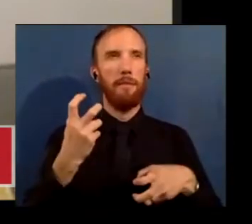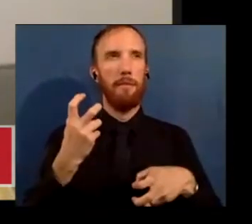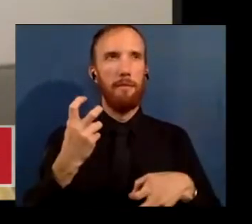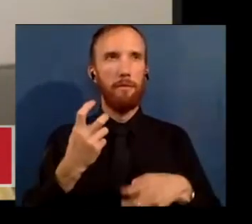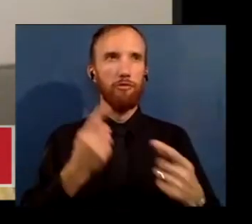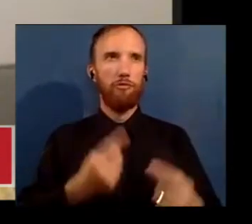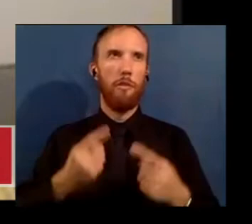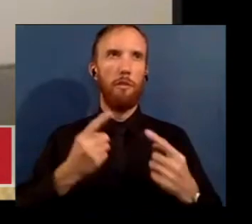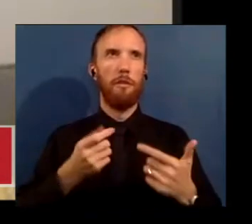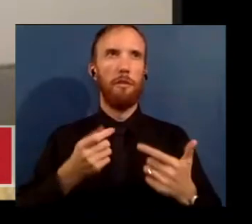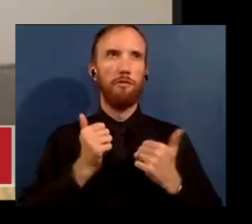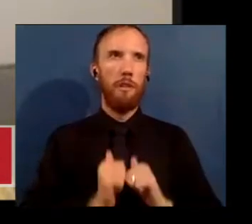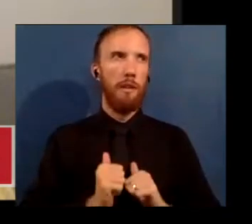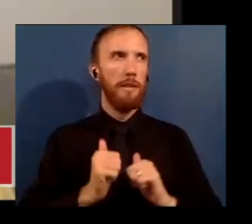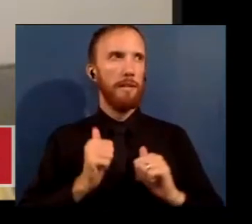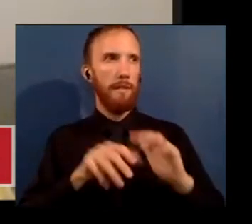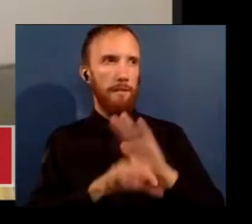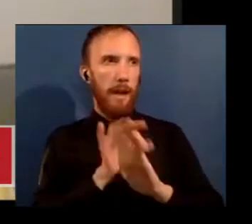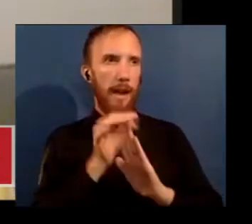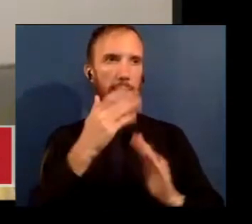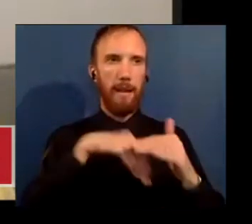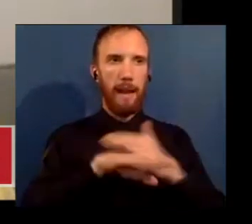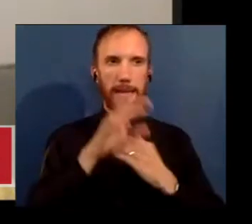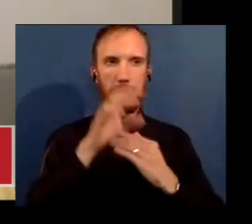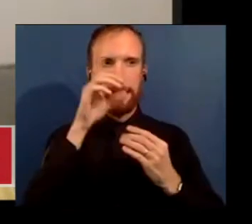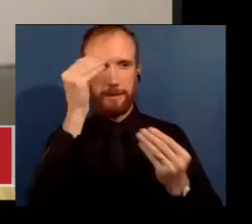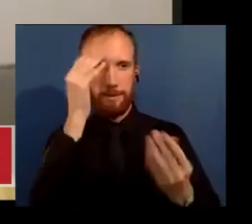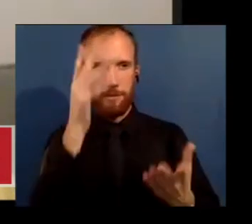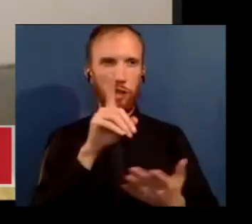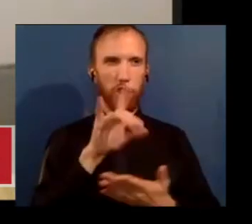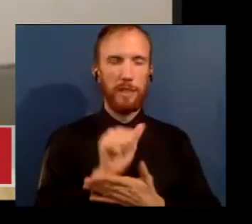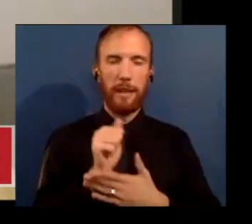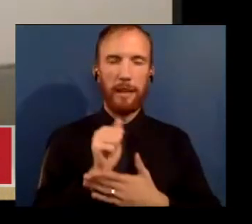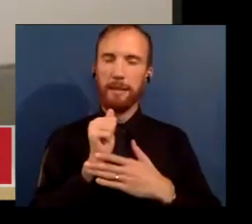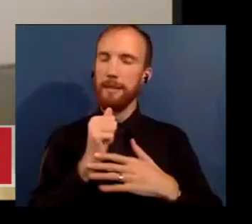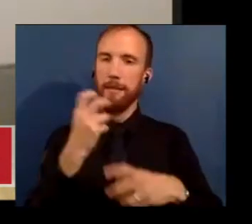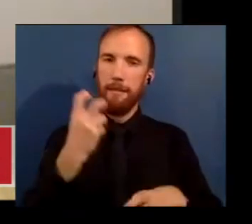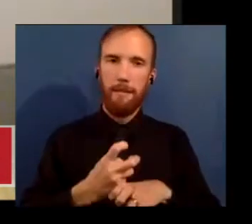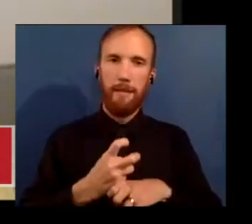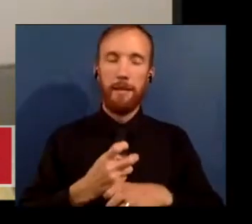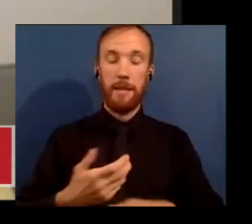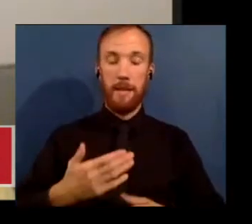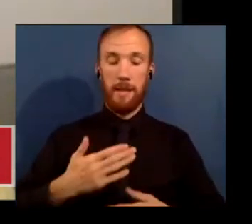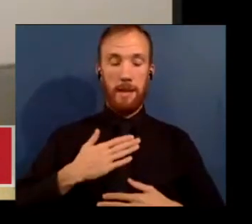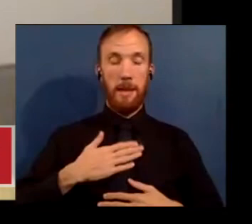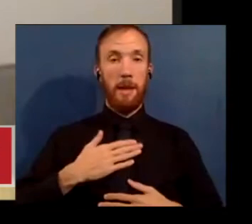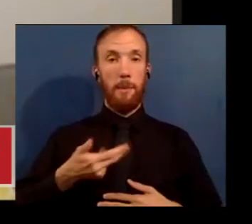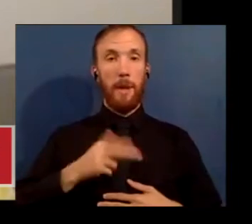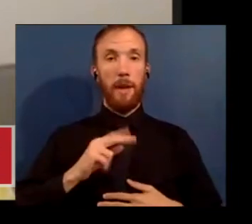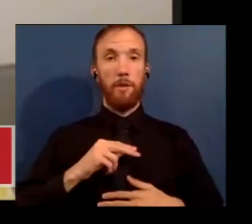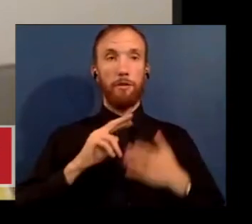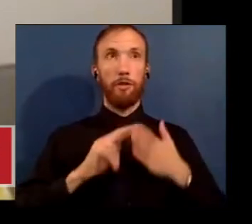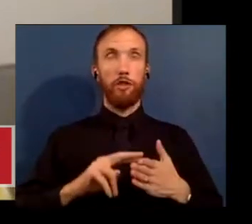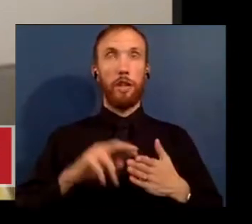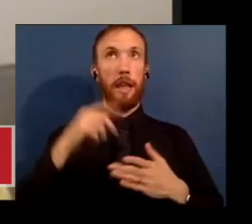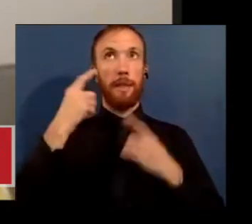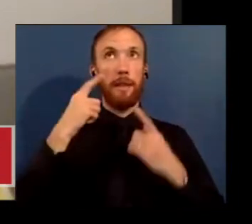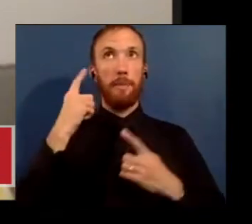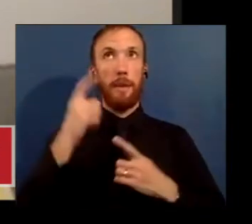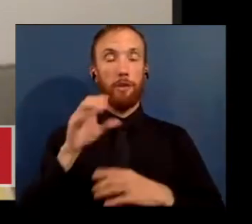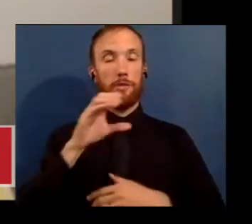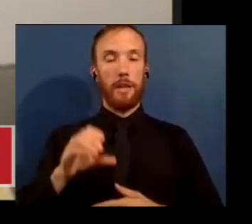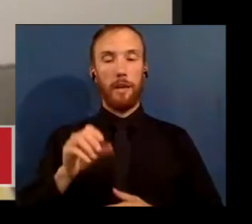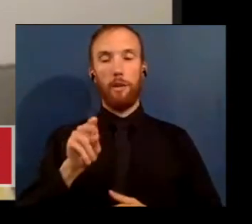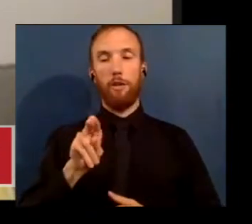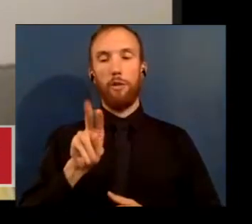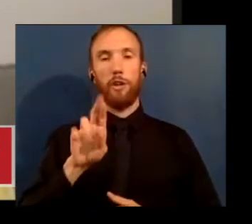and accessing data and knowledge and information. And in my own research, I think of the Chicago Urban League in the